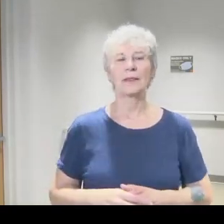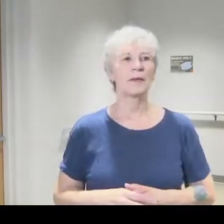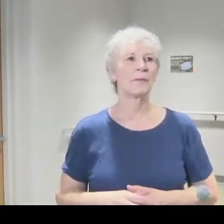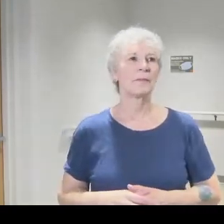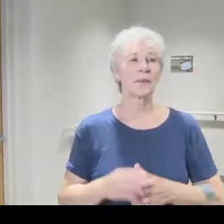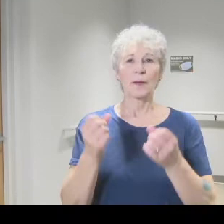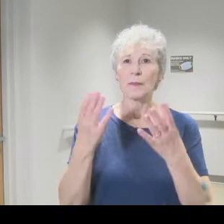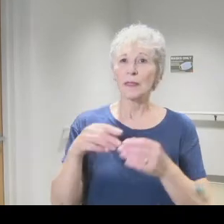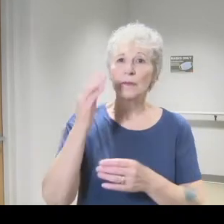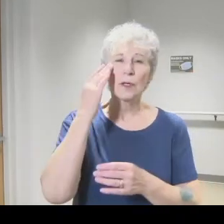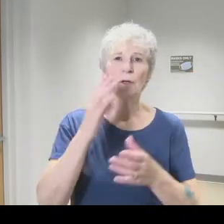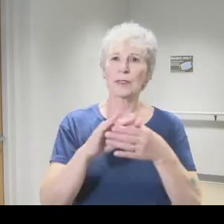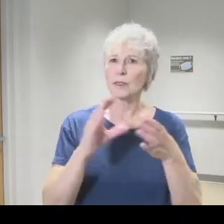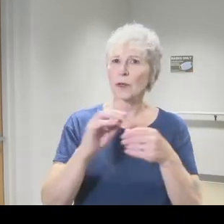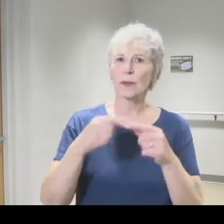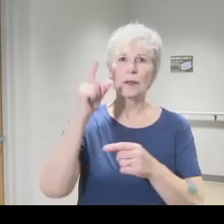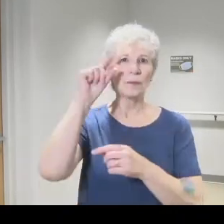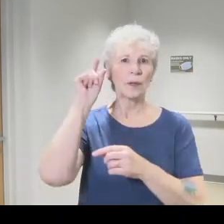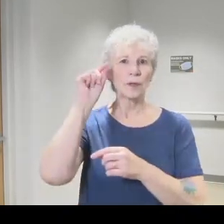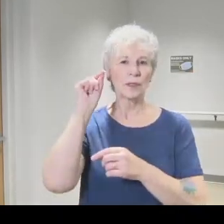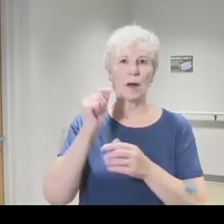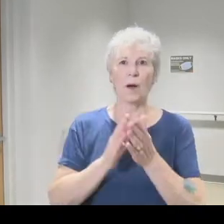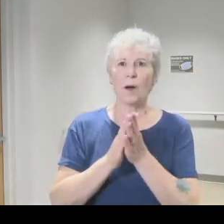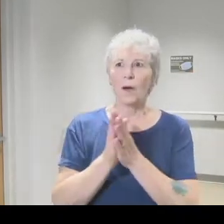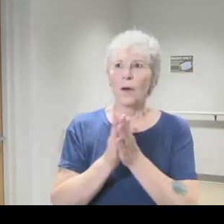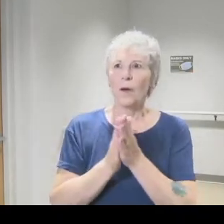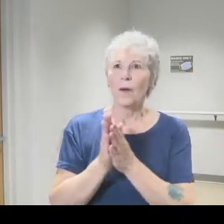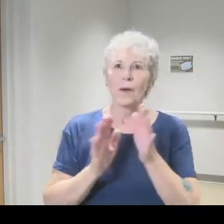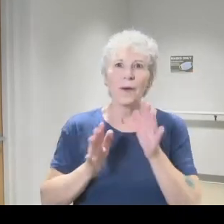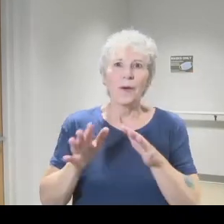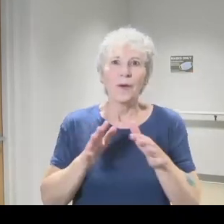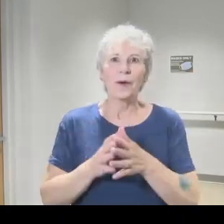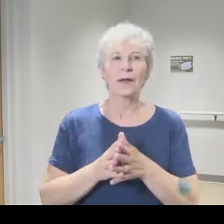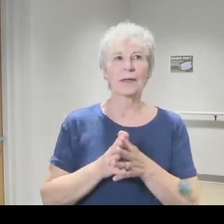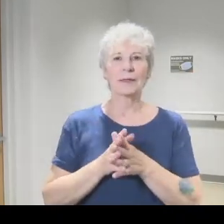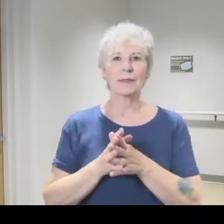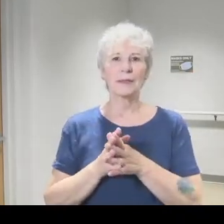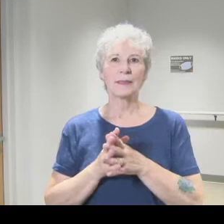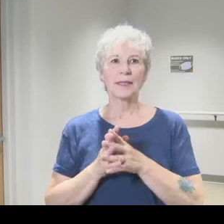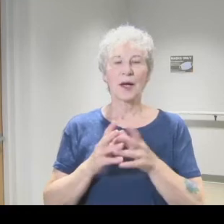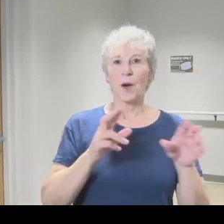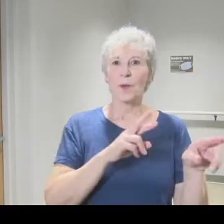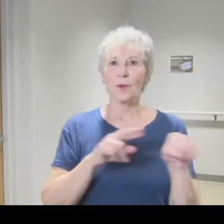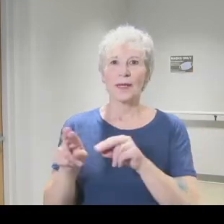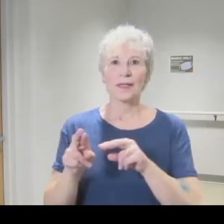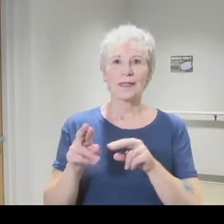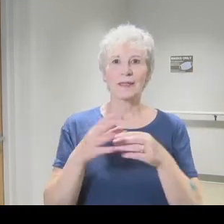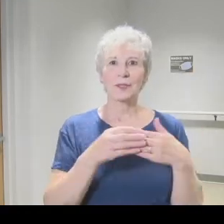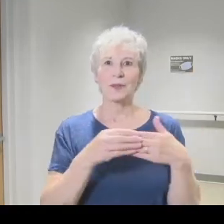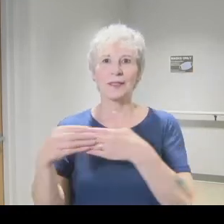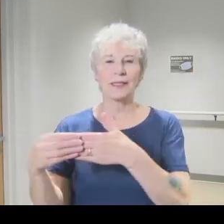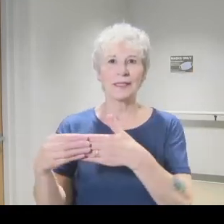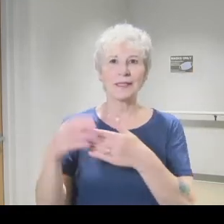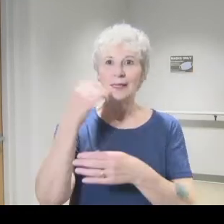Many of you know the story of Moses and how eager he was at standing at the burning bush to lead Israel, right?